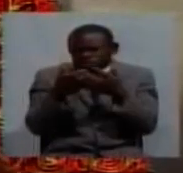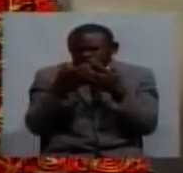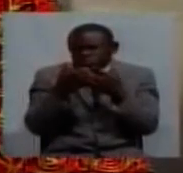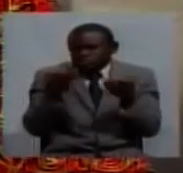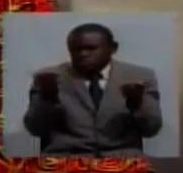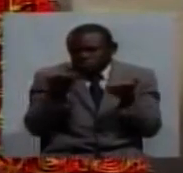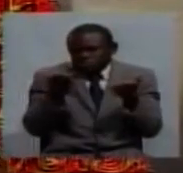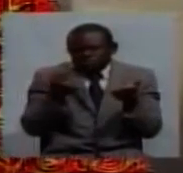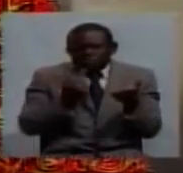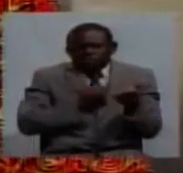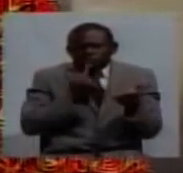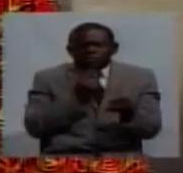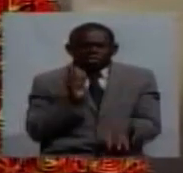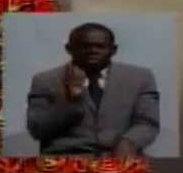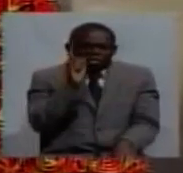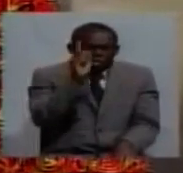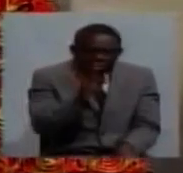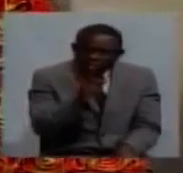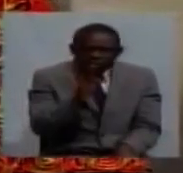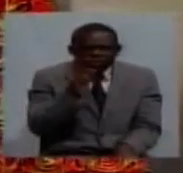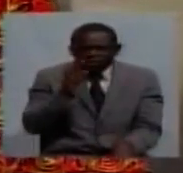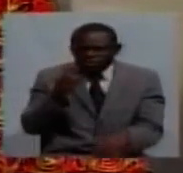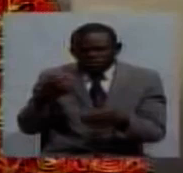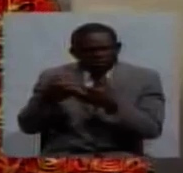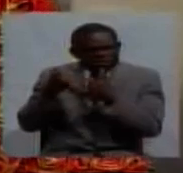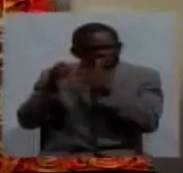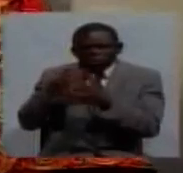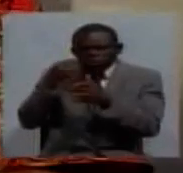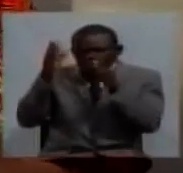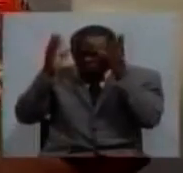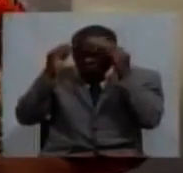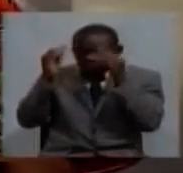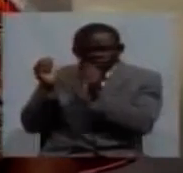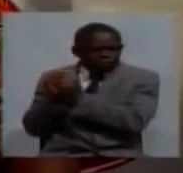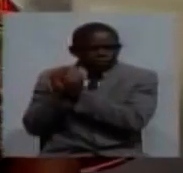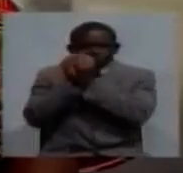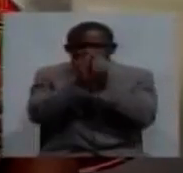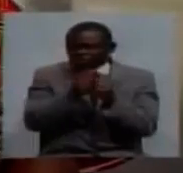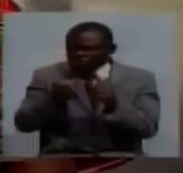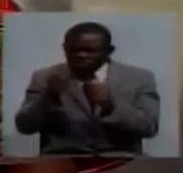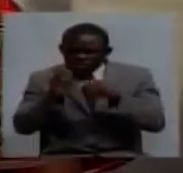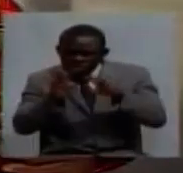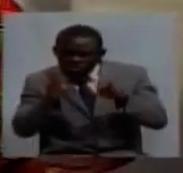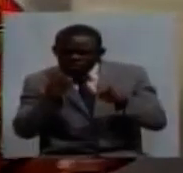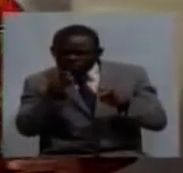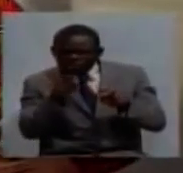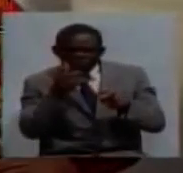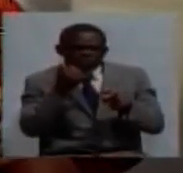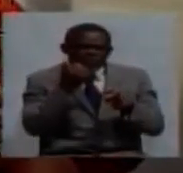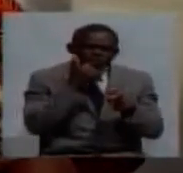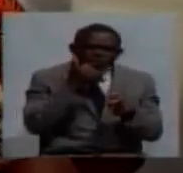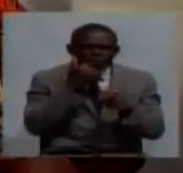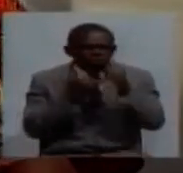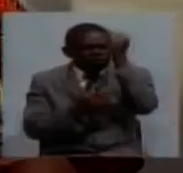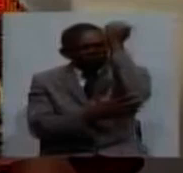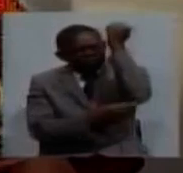engineers, I wouldn't know that this is a substandard road. So for me, that calls for that cohesive working as a